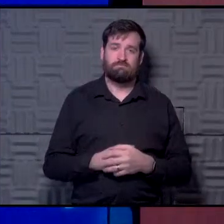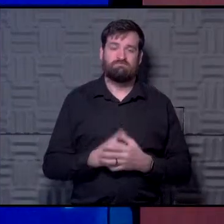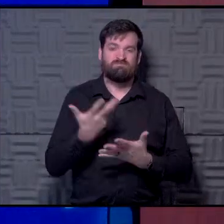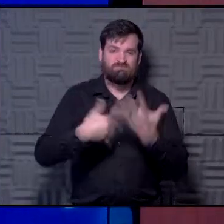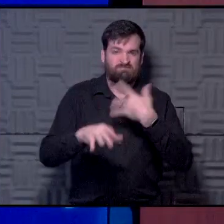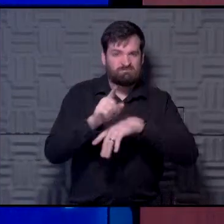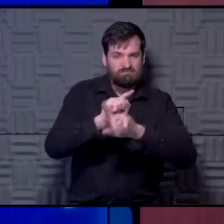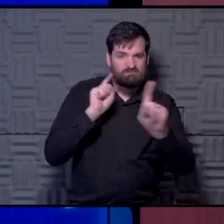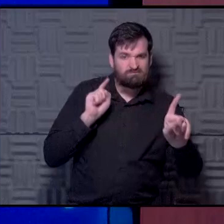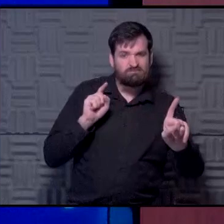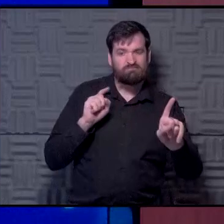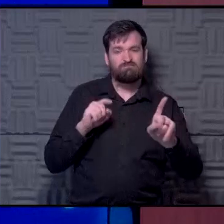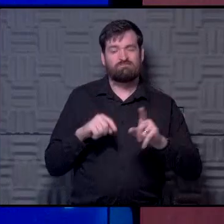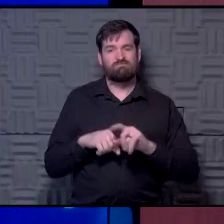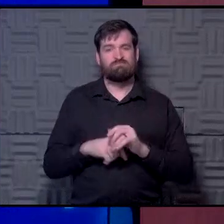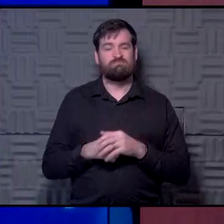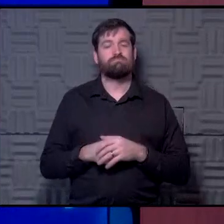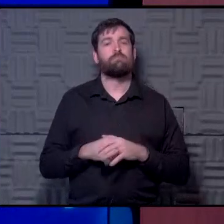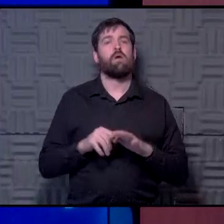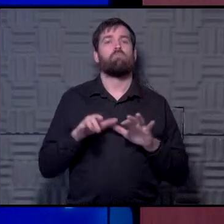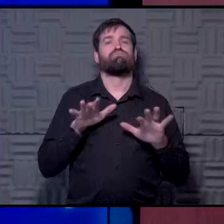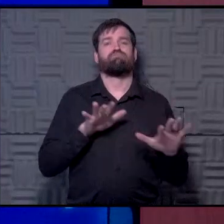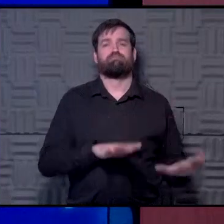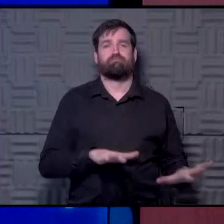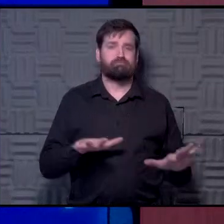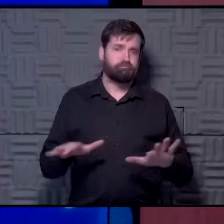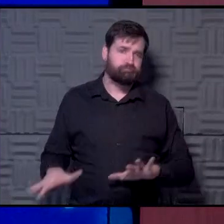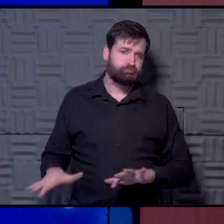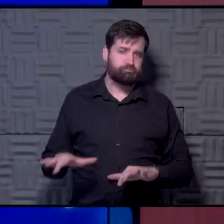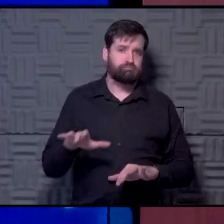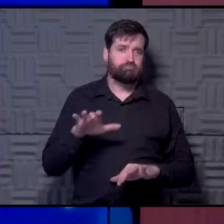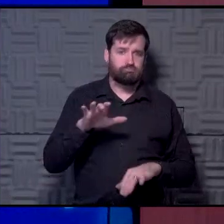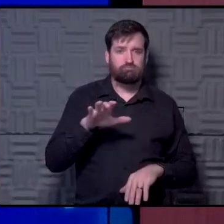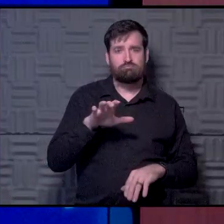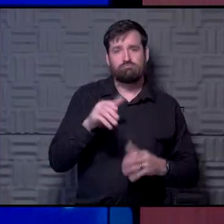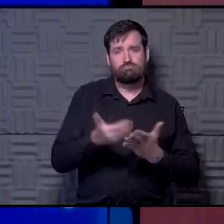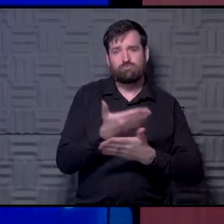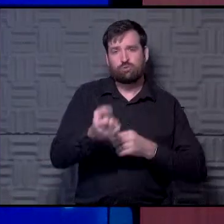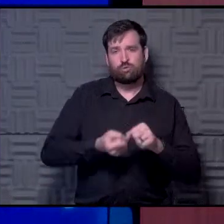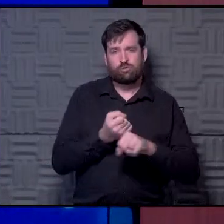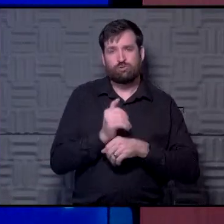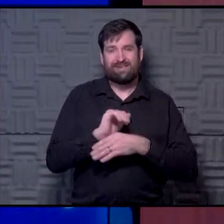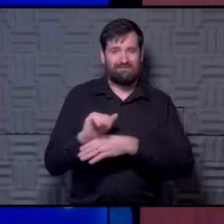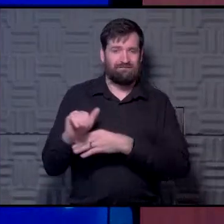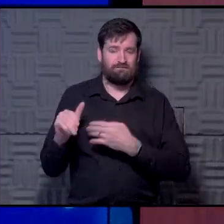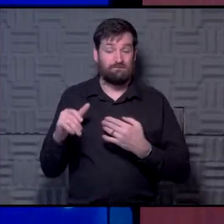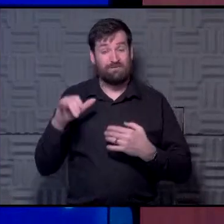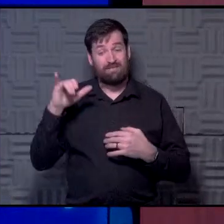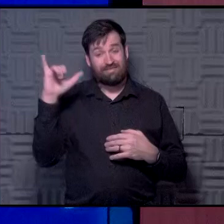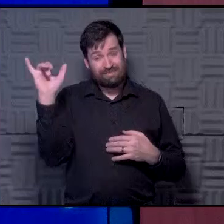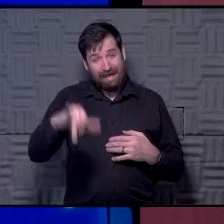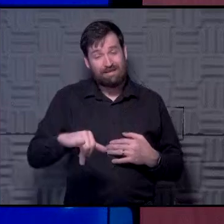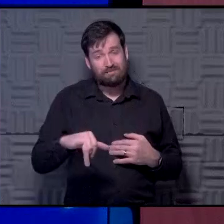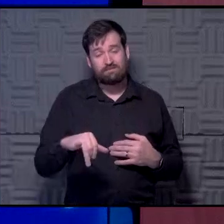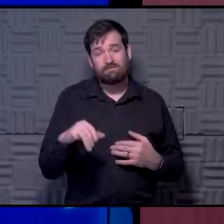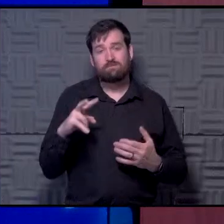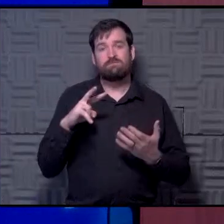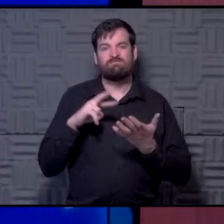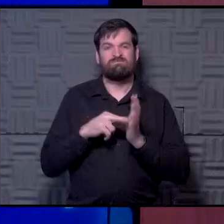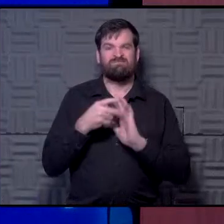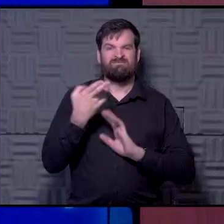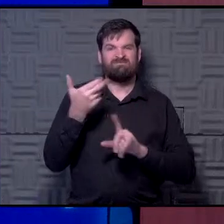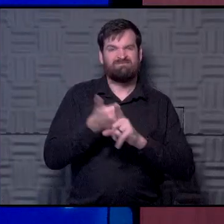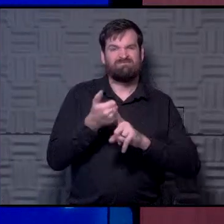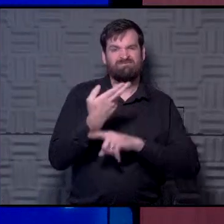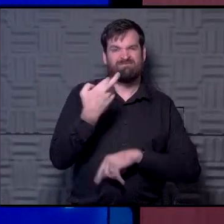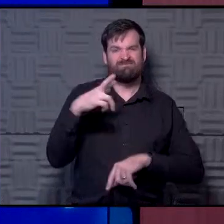staying distanced, from having a quieter New Year's Eve? Because you see, that's going to make you a